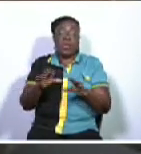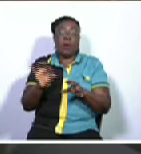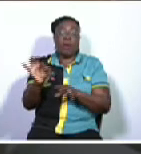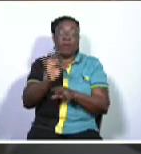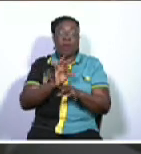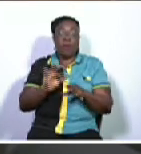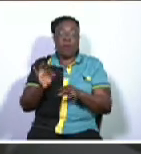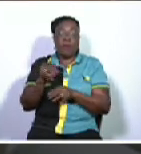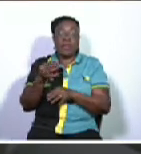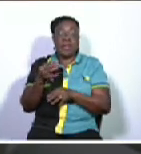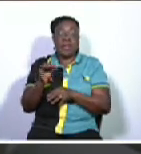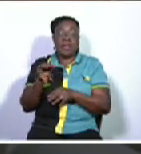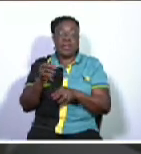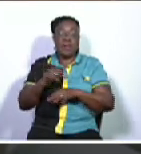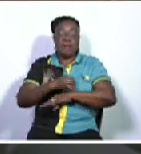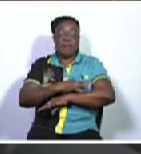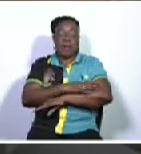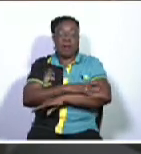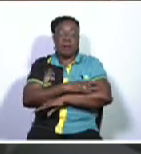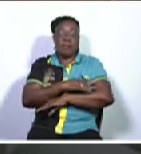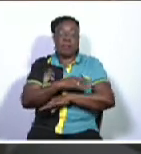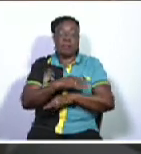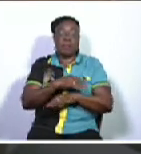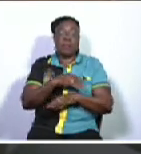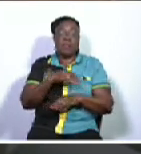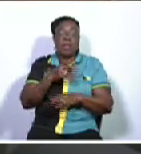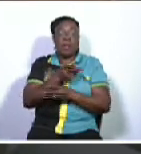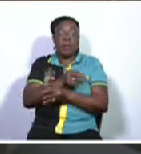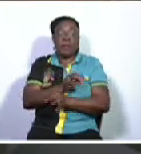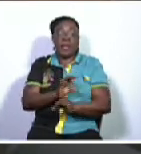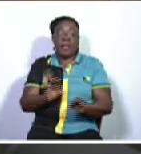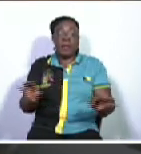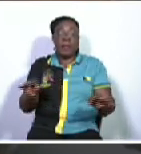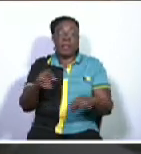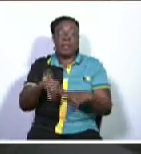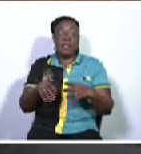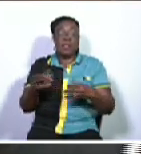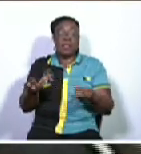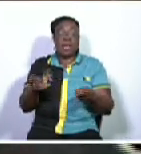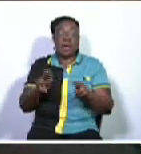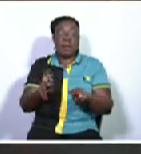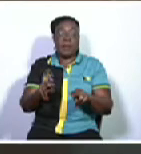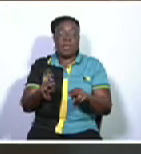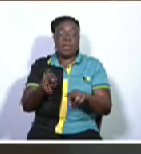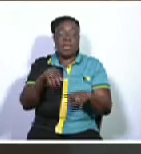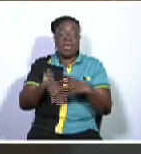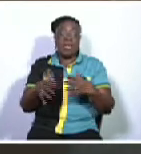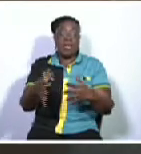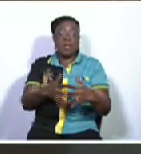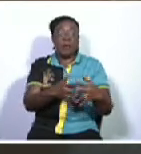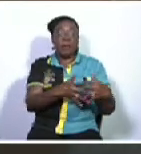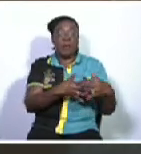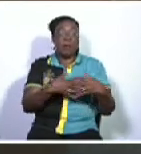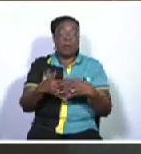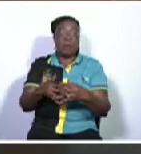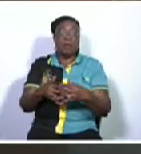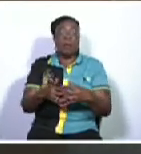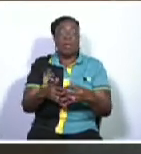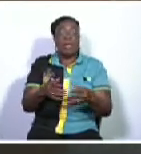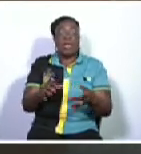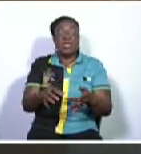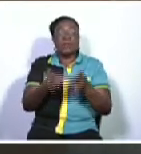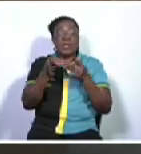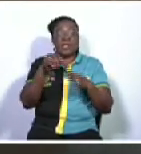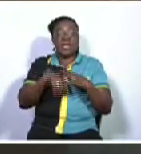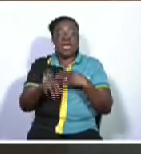COVID-19 virus, this sort of pandemic that's occurring in the United States, particularly Florida,